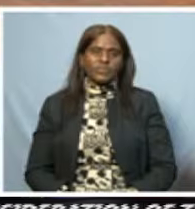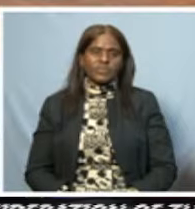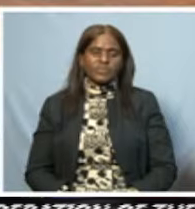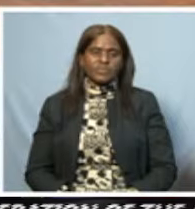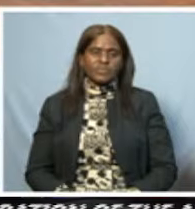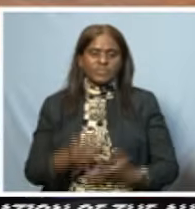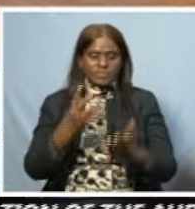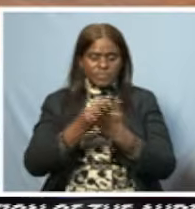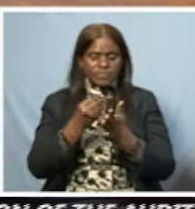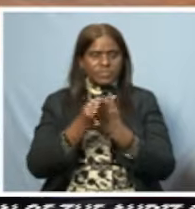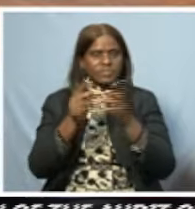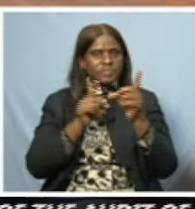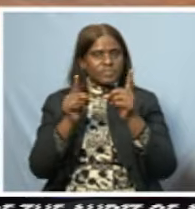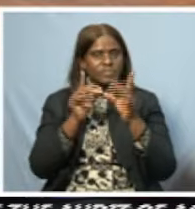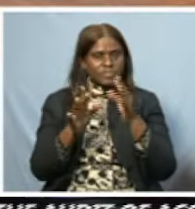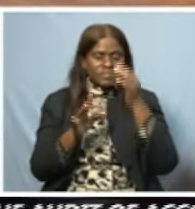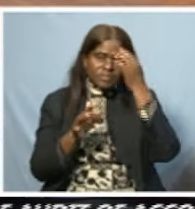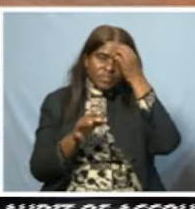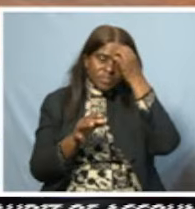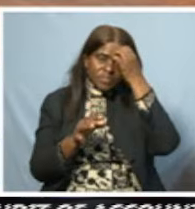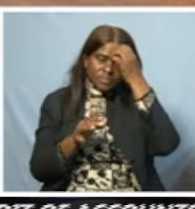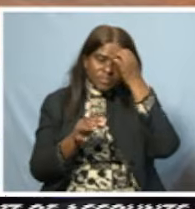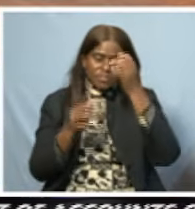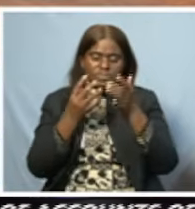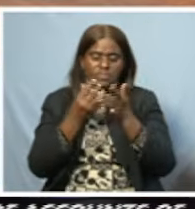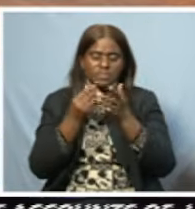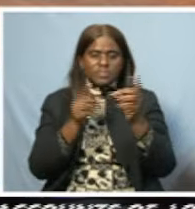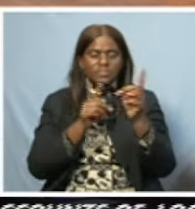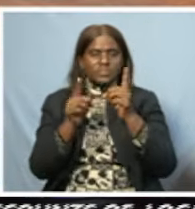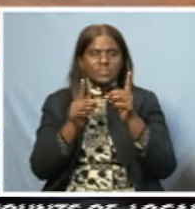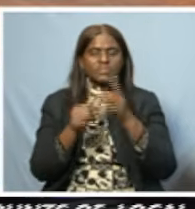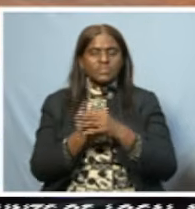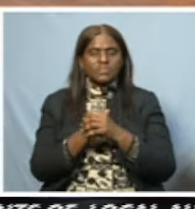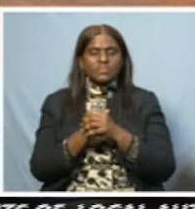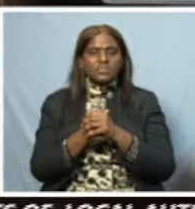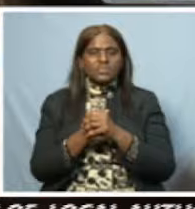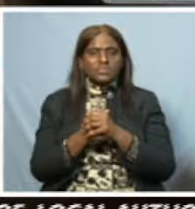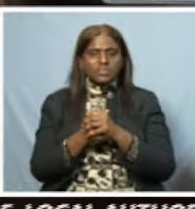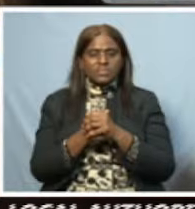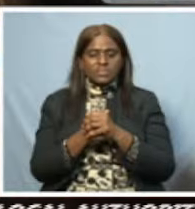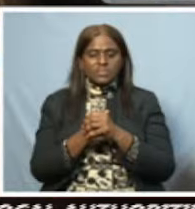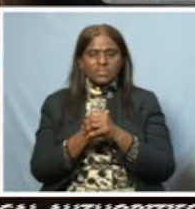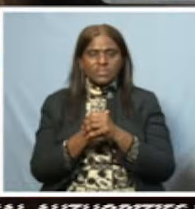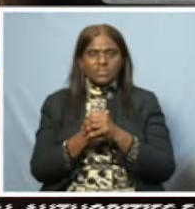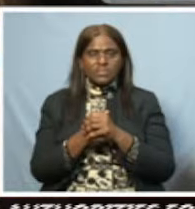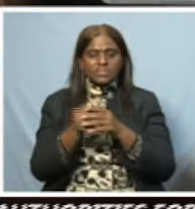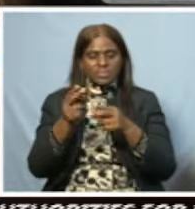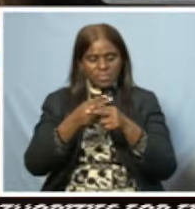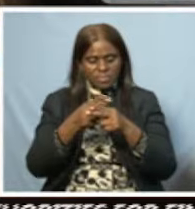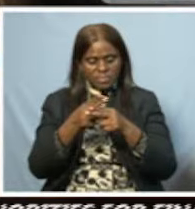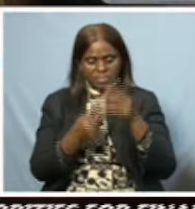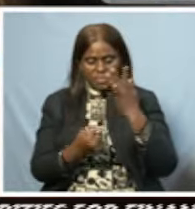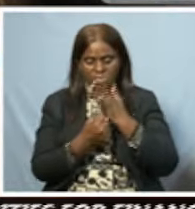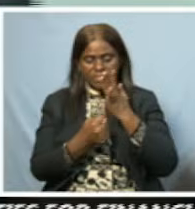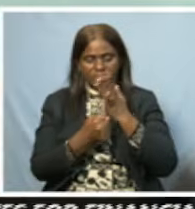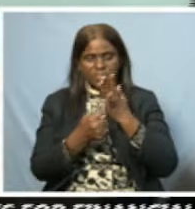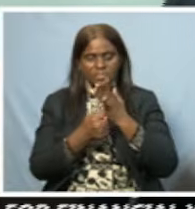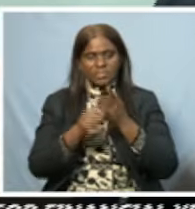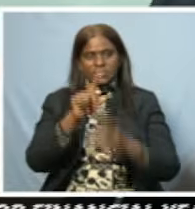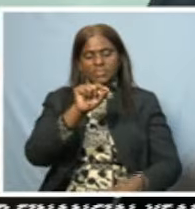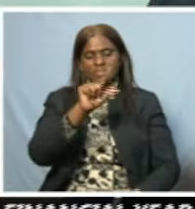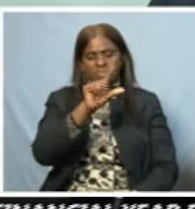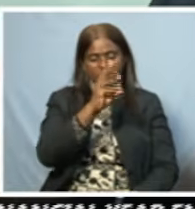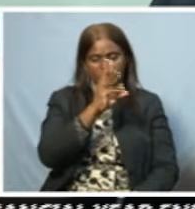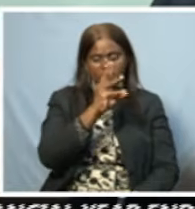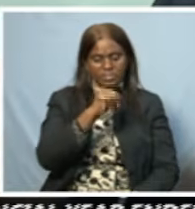Finance Director. Director Finance. Thank you, Chair. For the short term, yes,